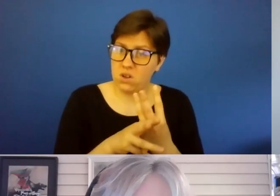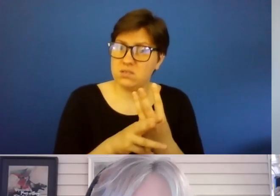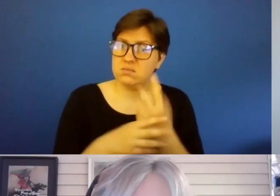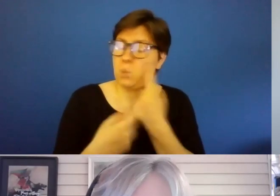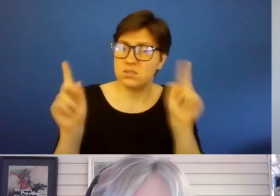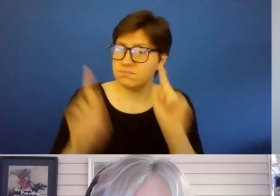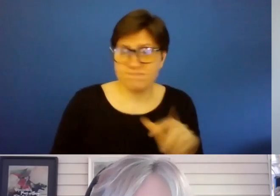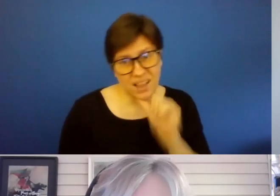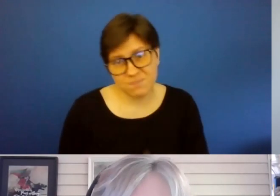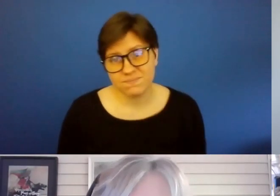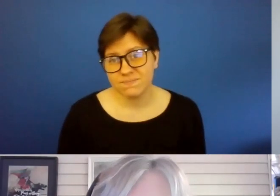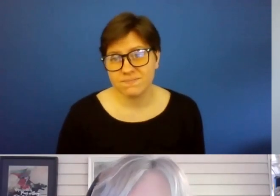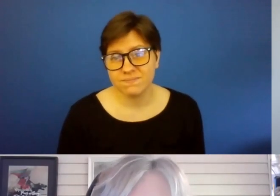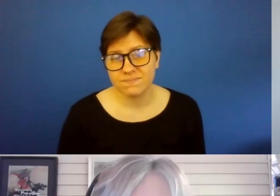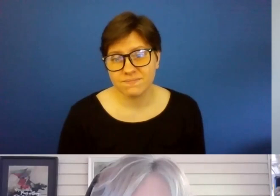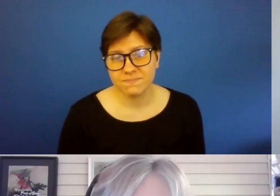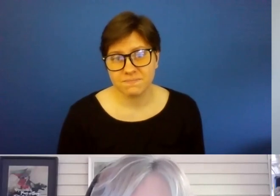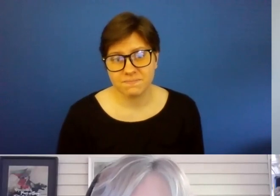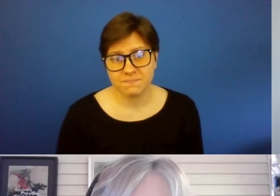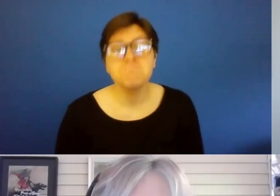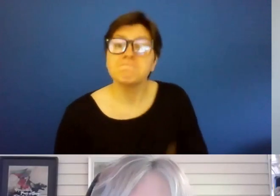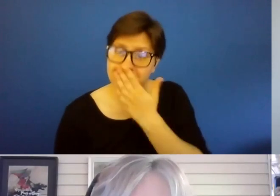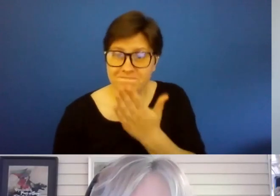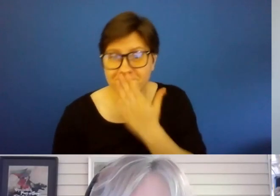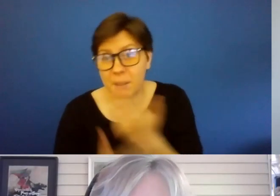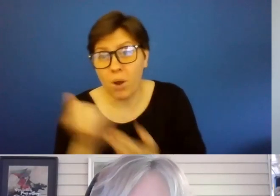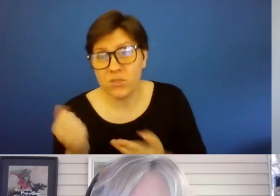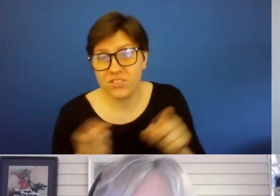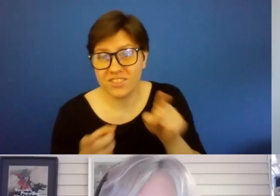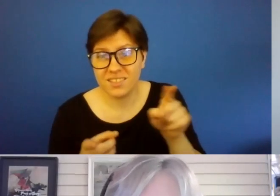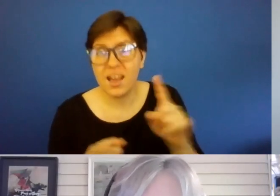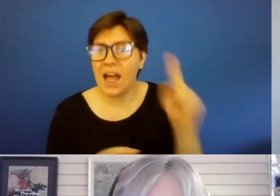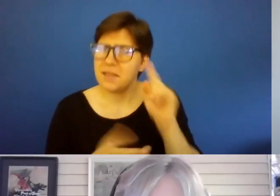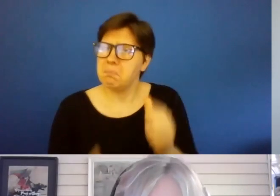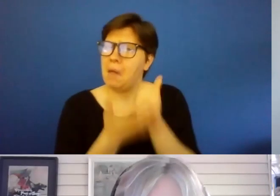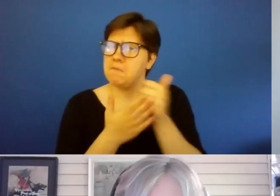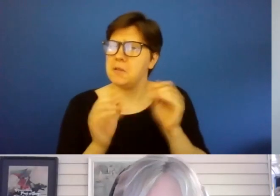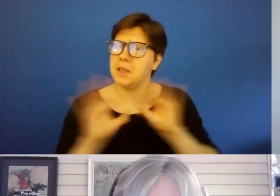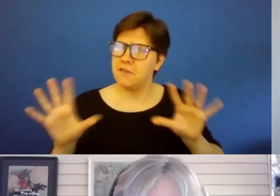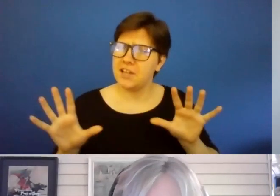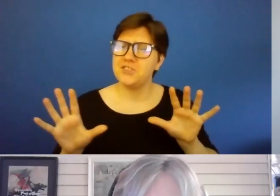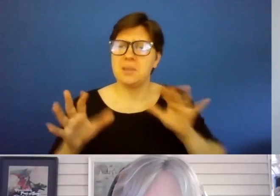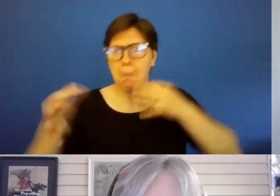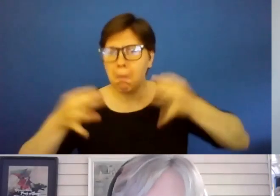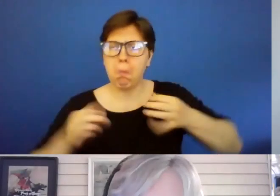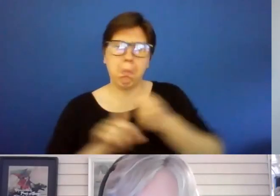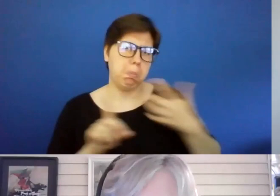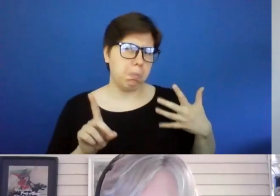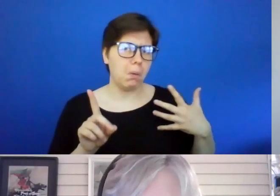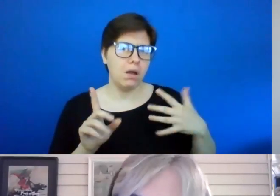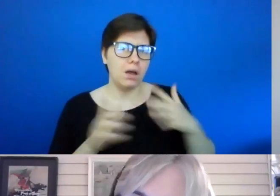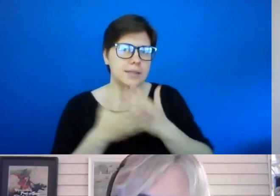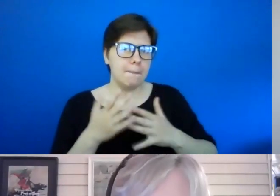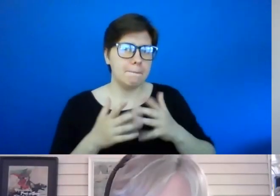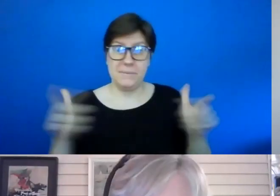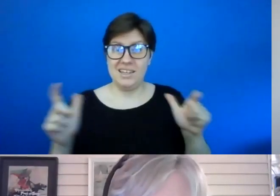real world works. Thank you, both of you. I think that was a helpful kind of clarification and distillation of some of the major points of